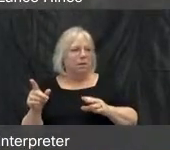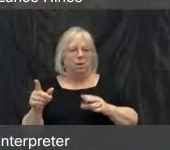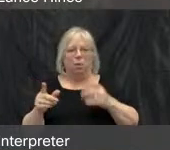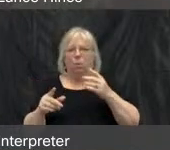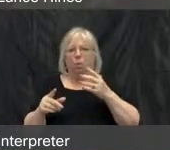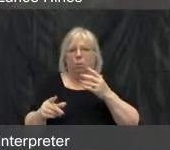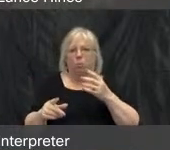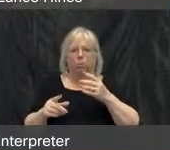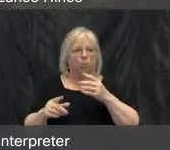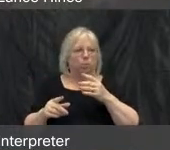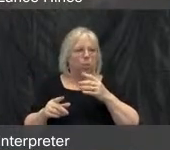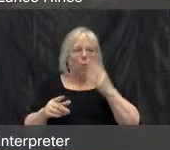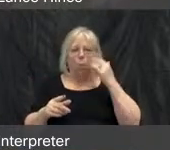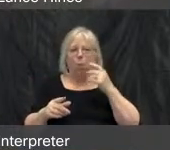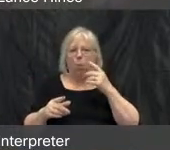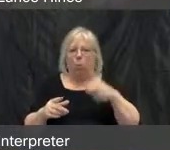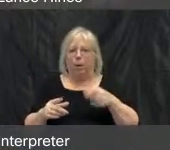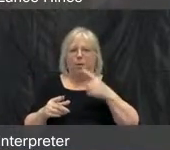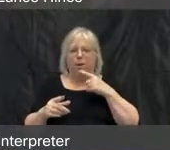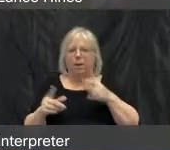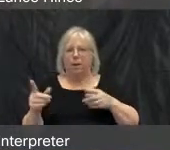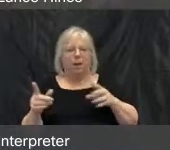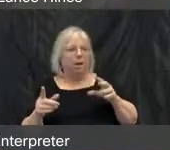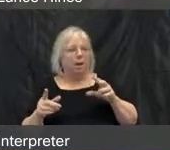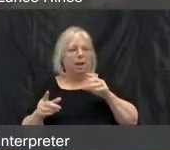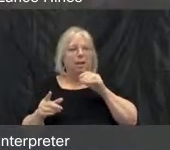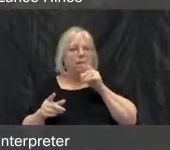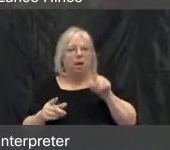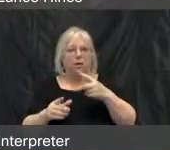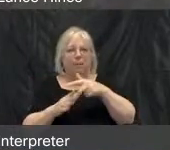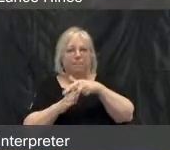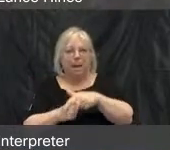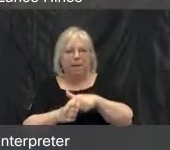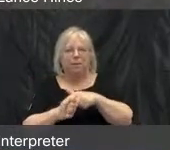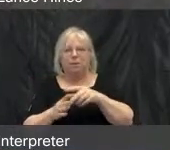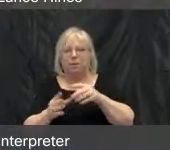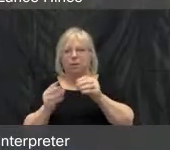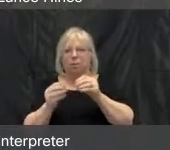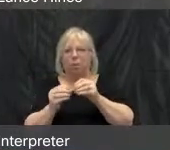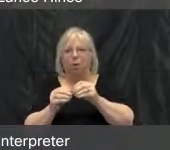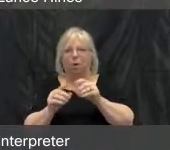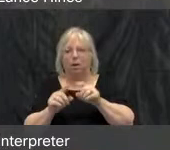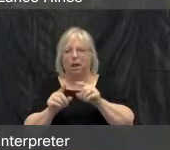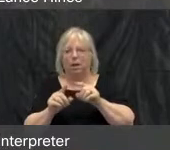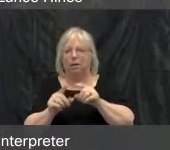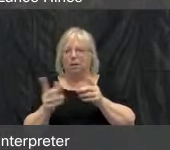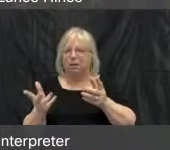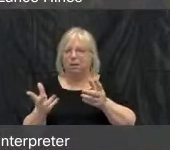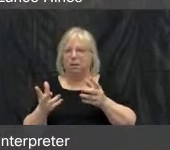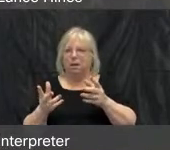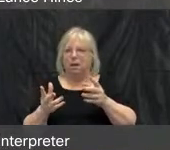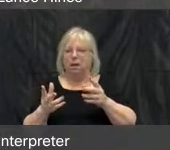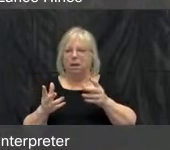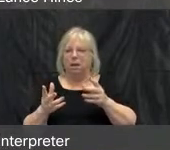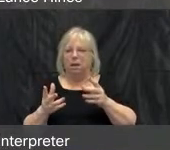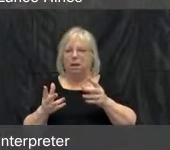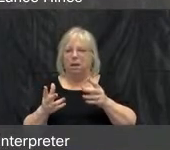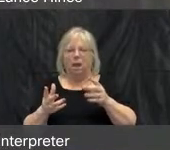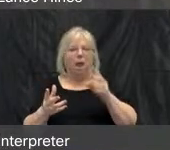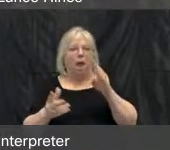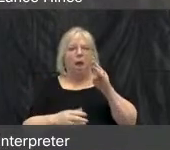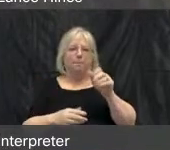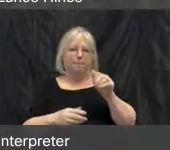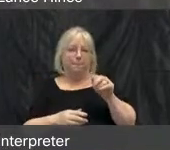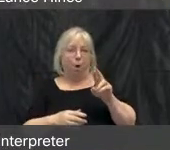these bicycles do? They're not just bicycles. They're more or less bars on wheels that will go up